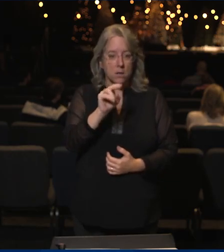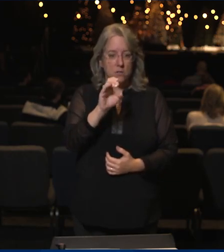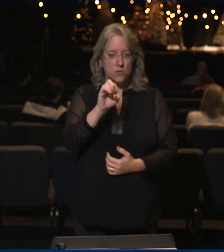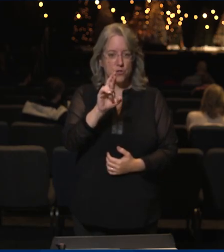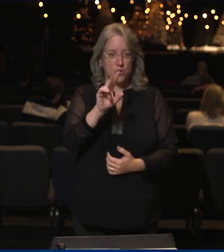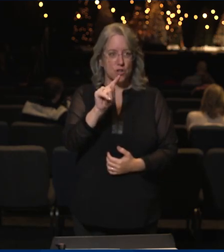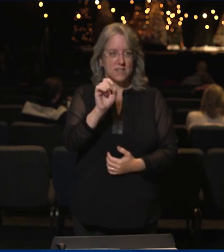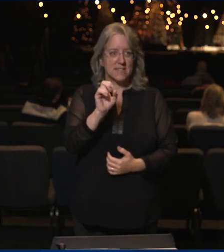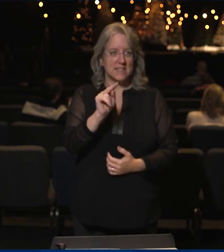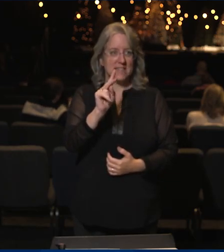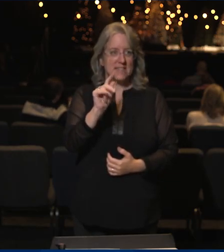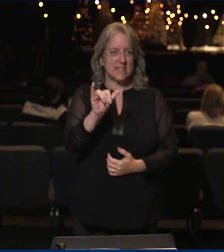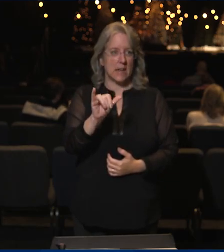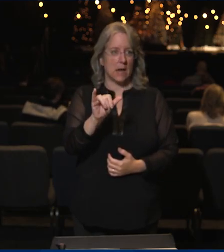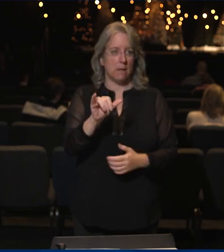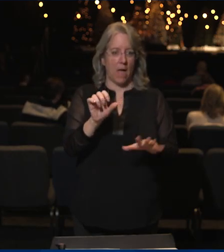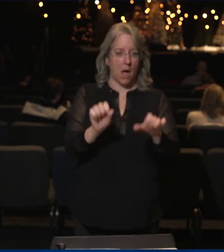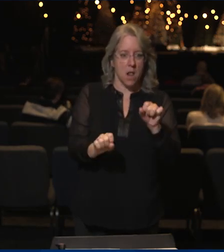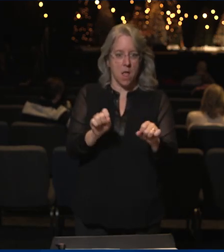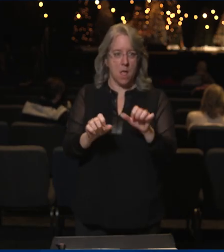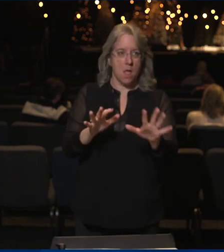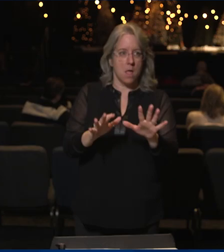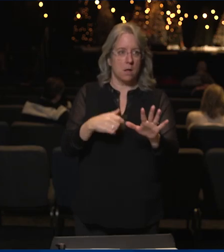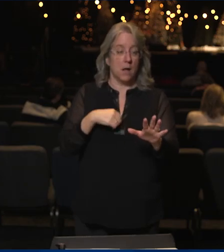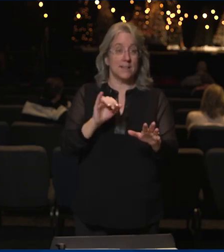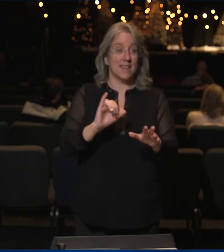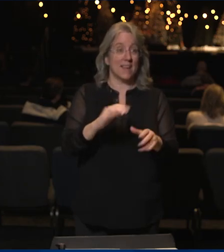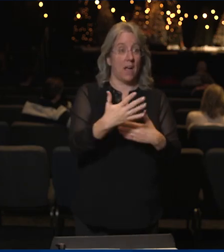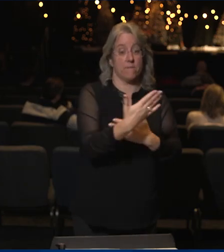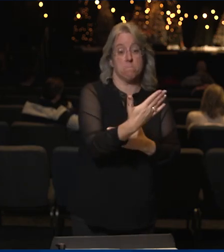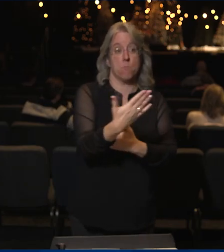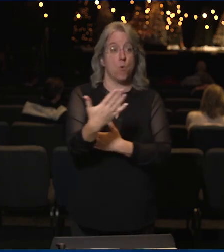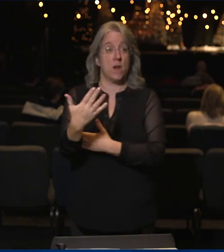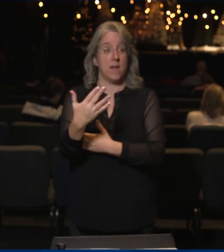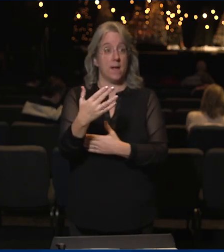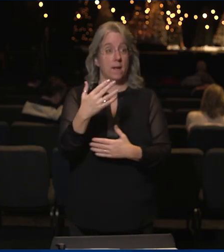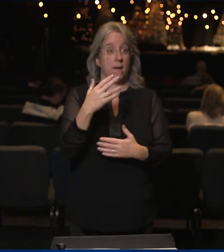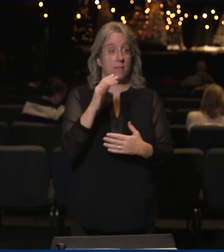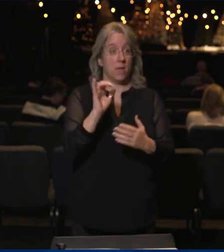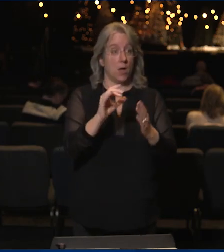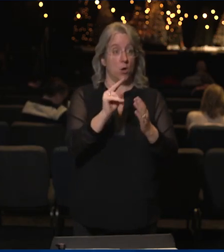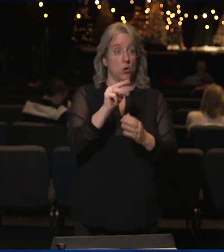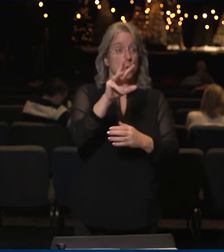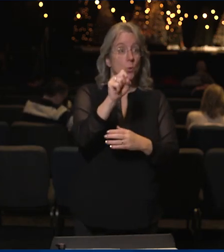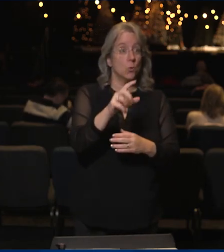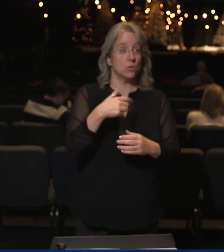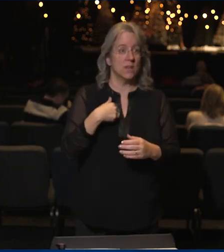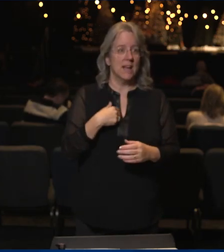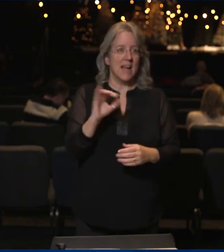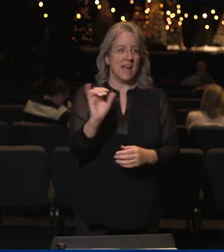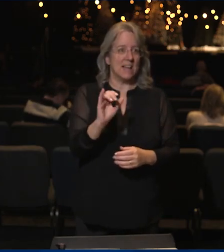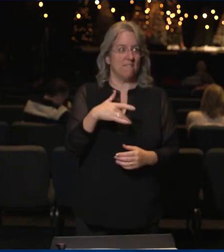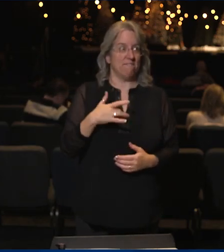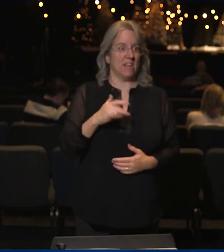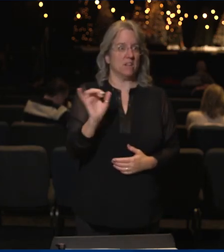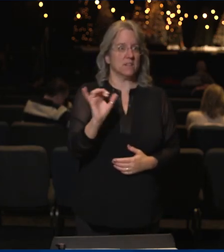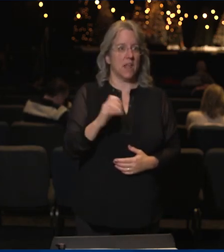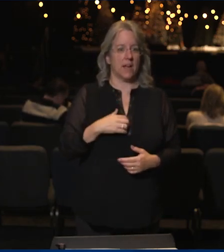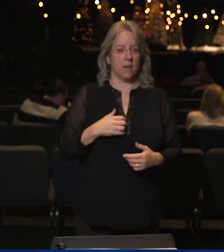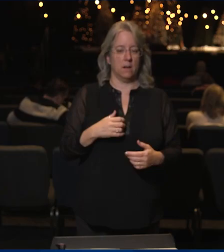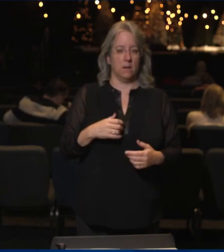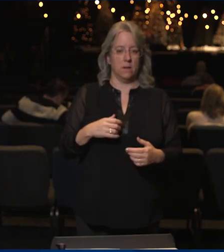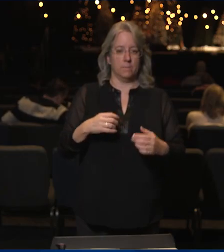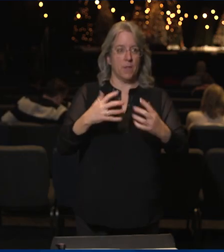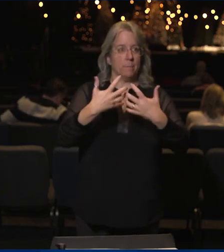headlines every morning, it kind of like you run a slot machine, like, what am I going to get today? We are addicted to